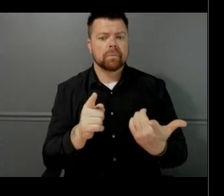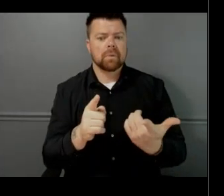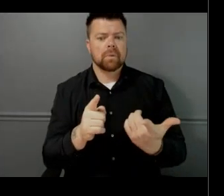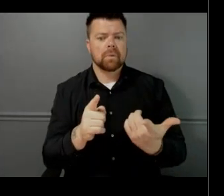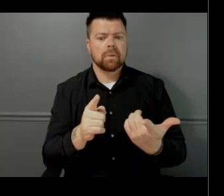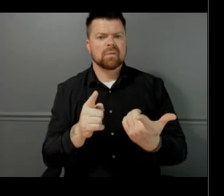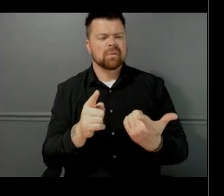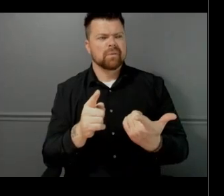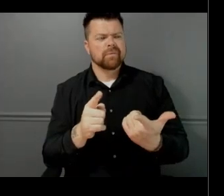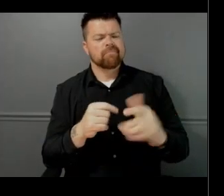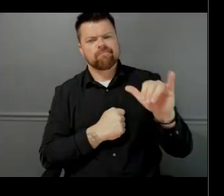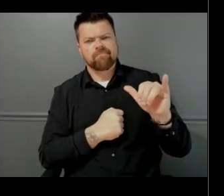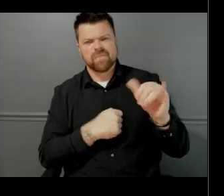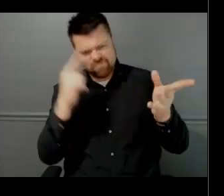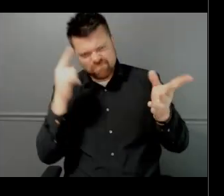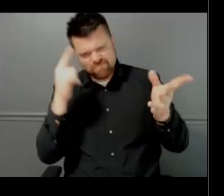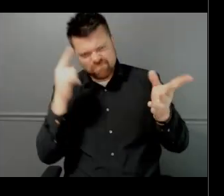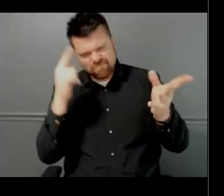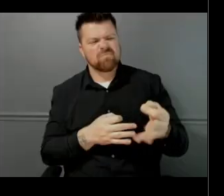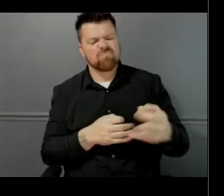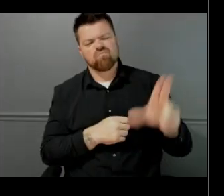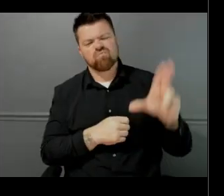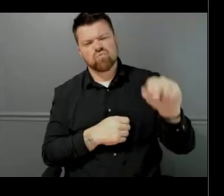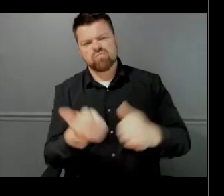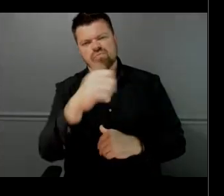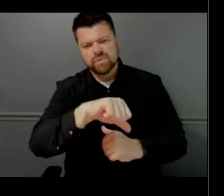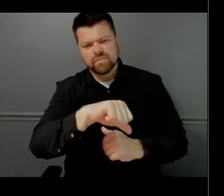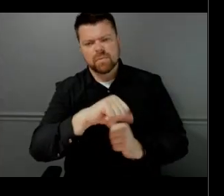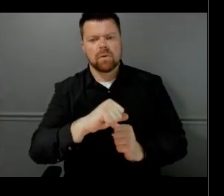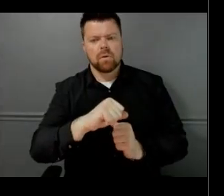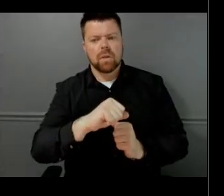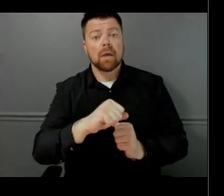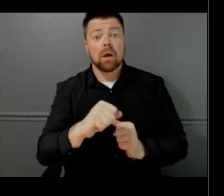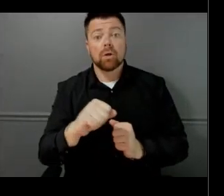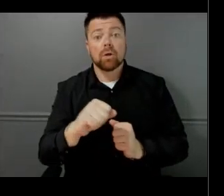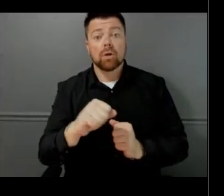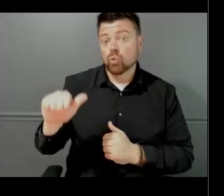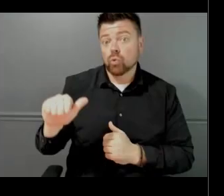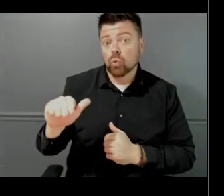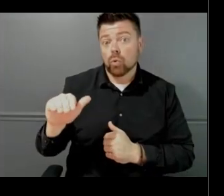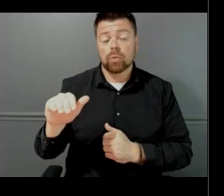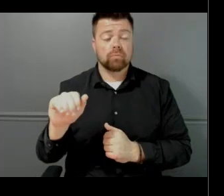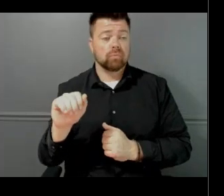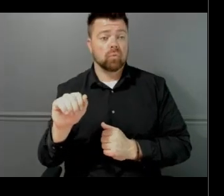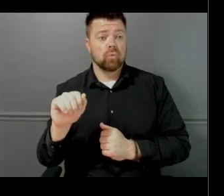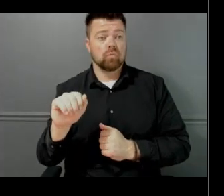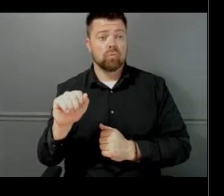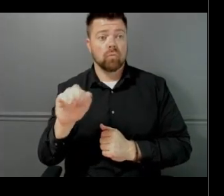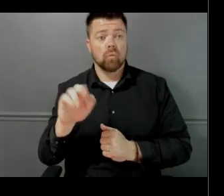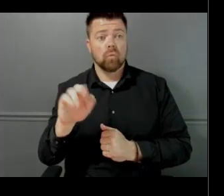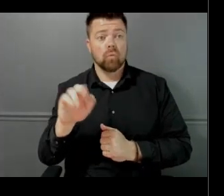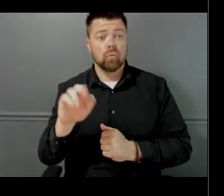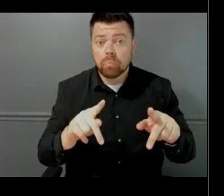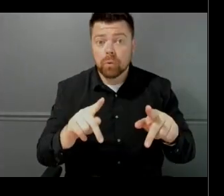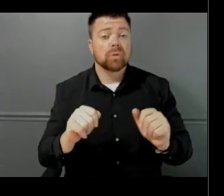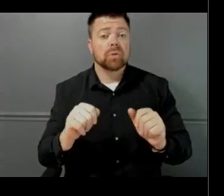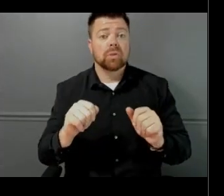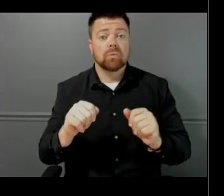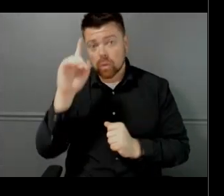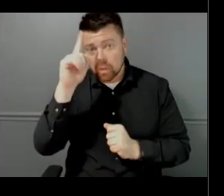a very short or dwarf-like person a lower of a step bar